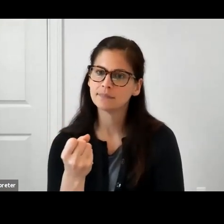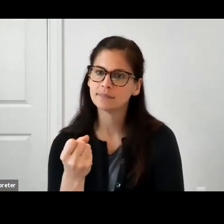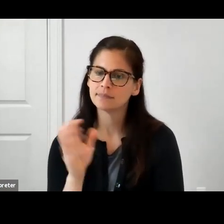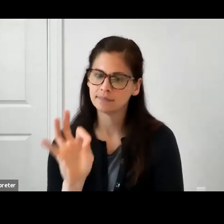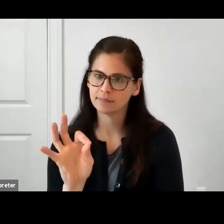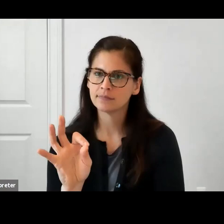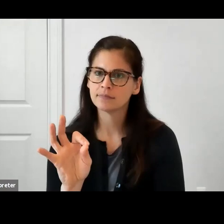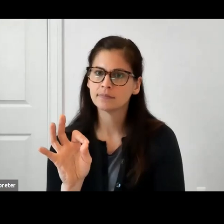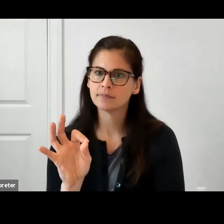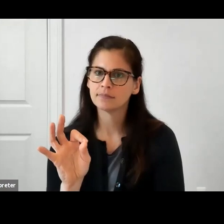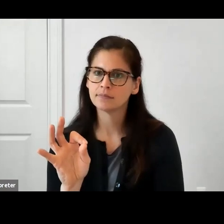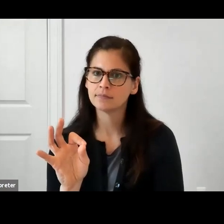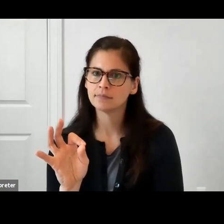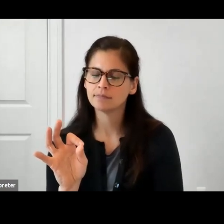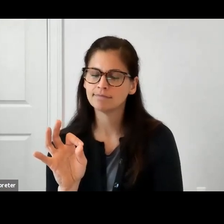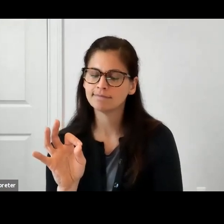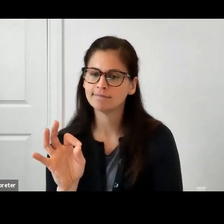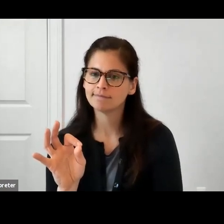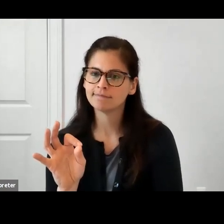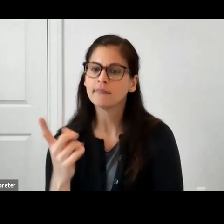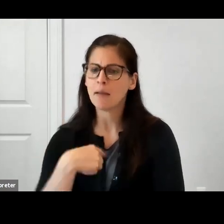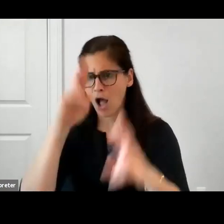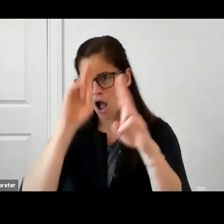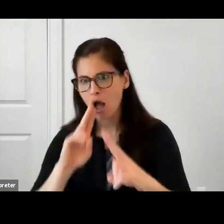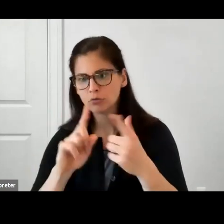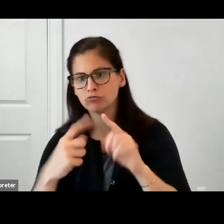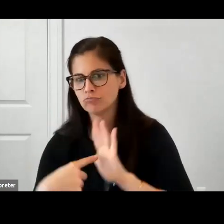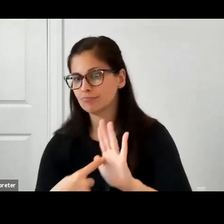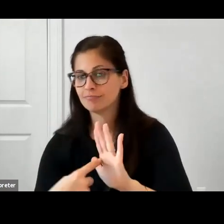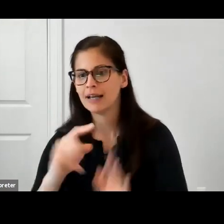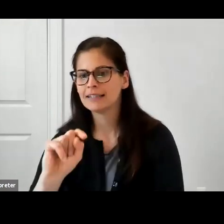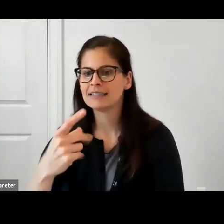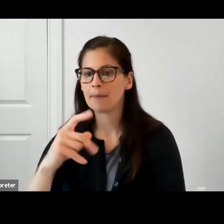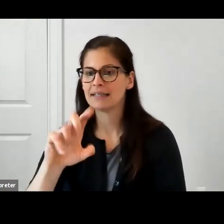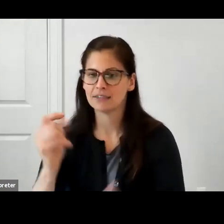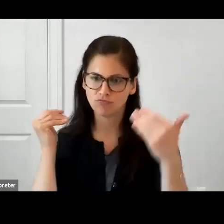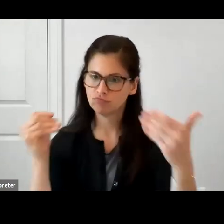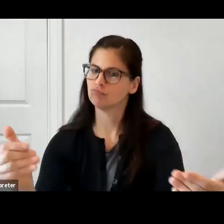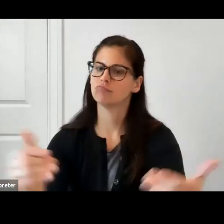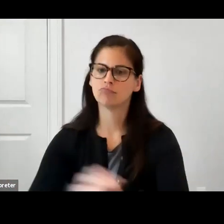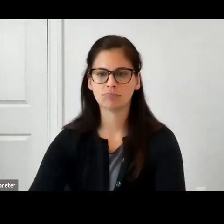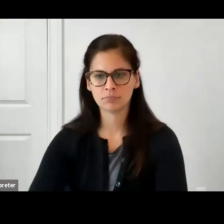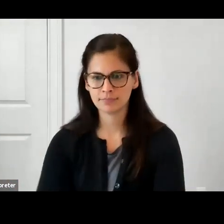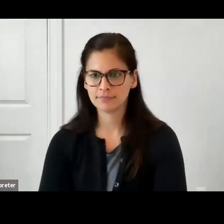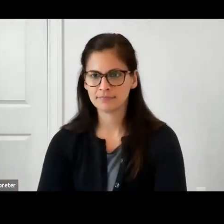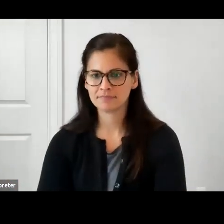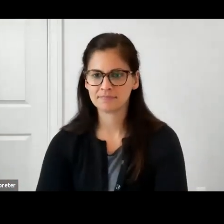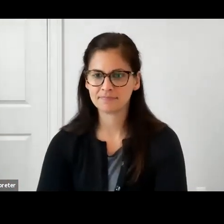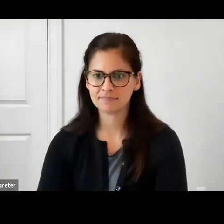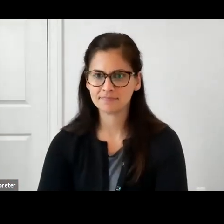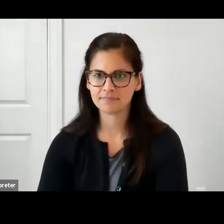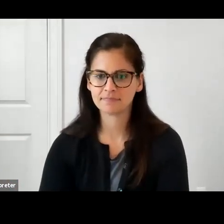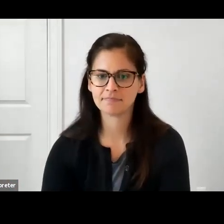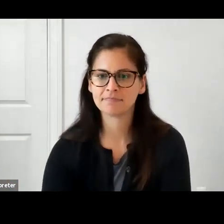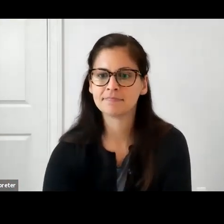Excellent. Without further ado, I am honored to present The Tempest.